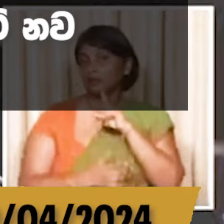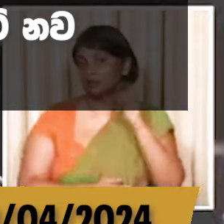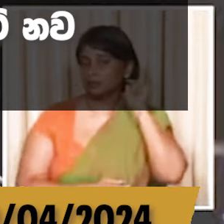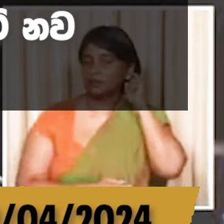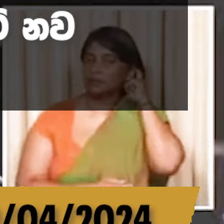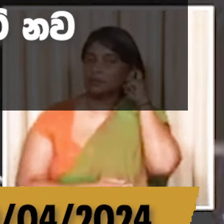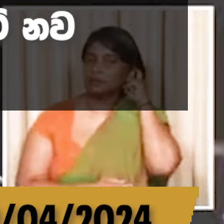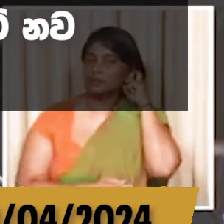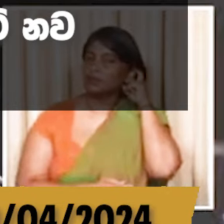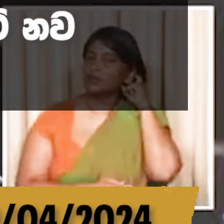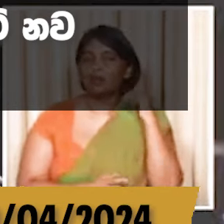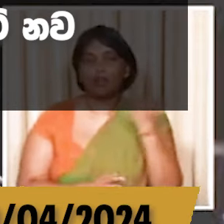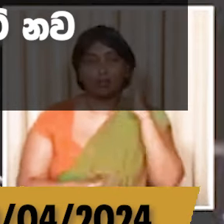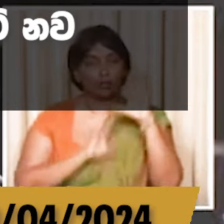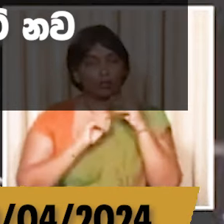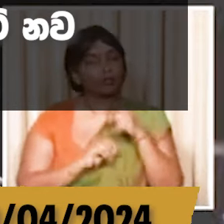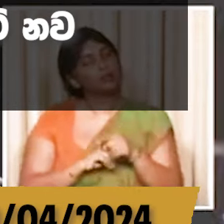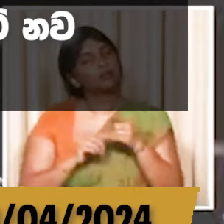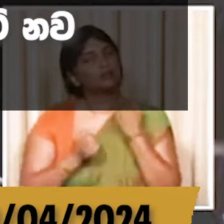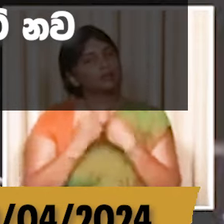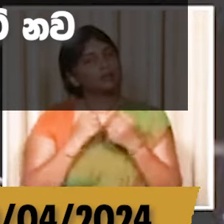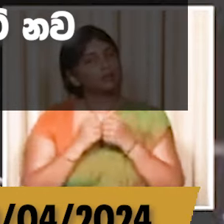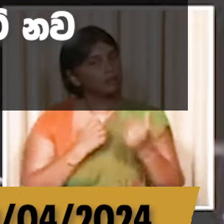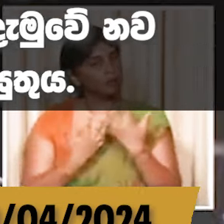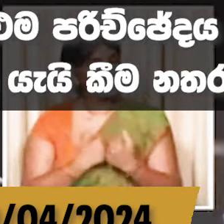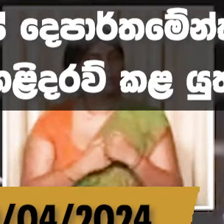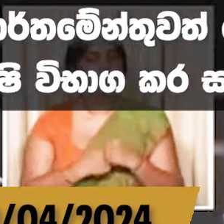evidence that needs to be examined and truth has to be brought out.